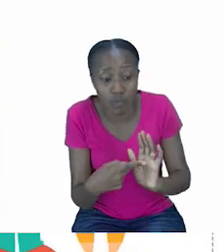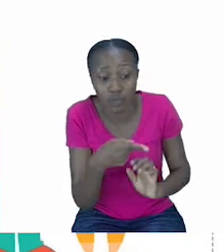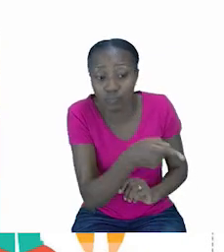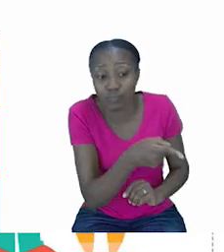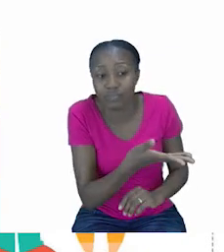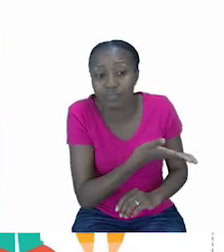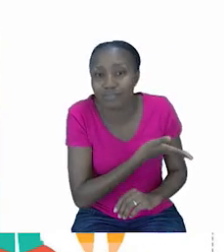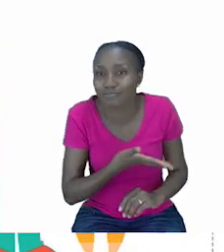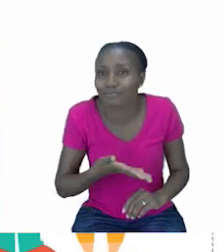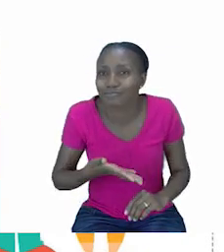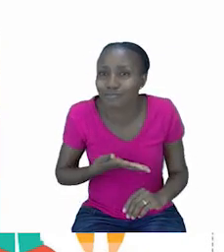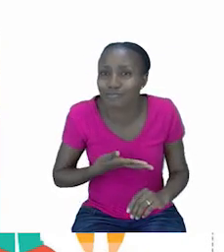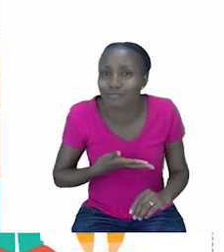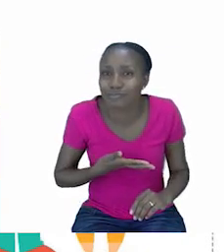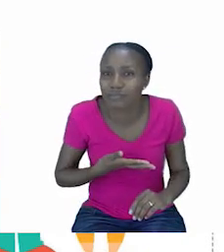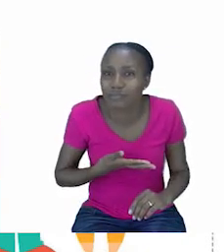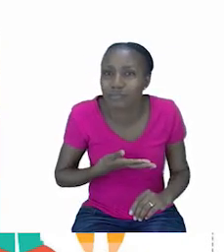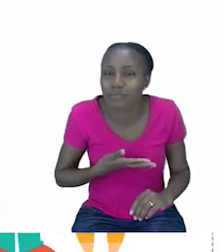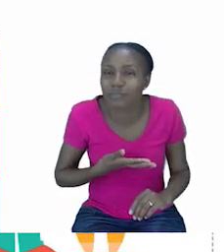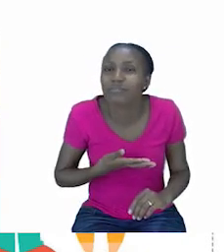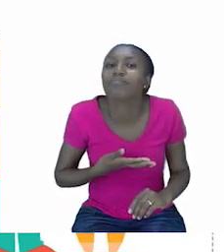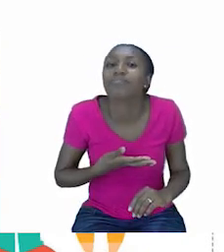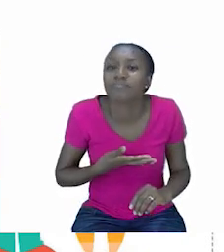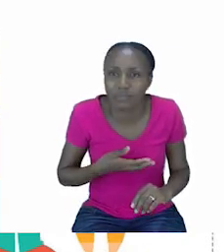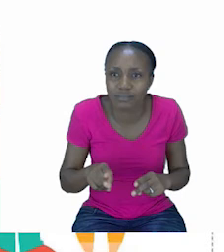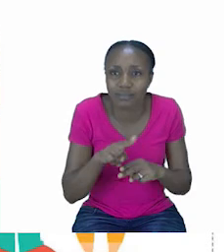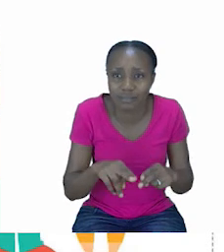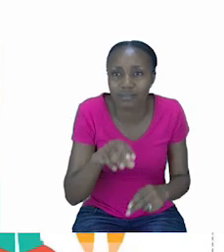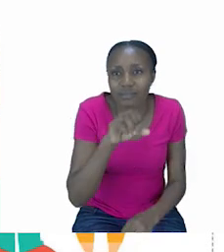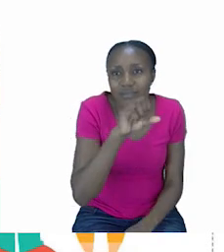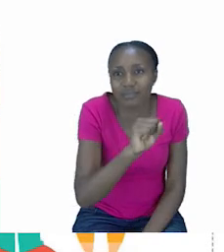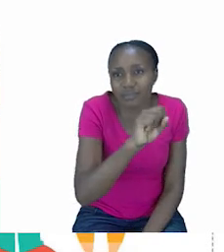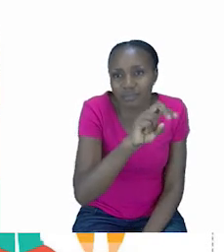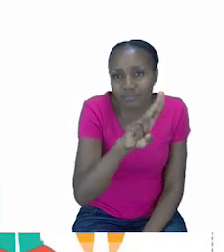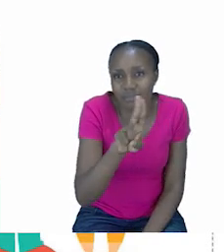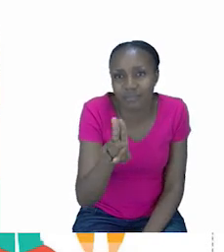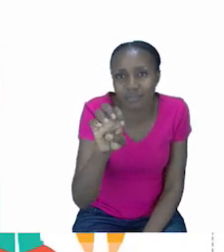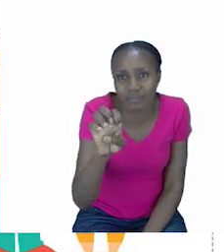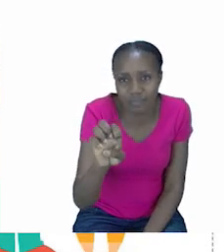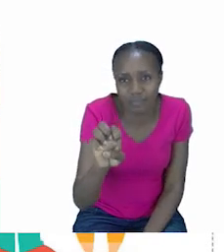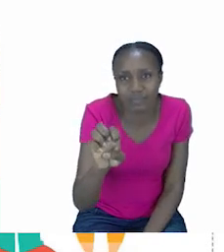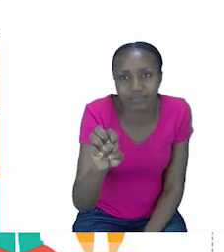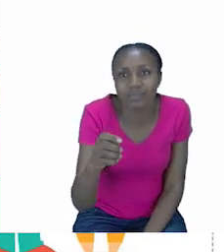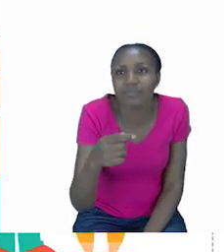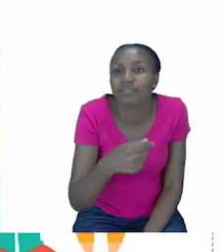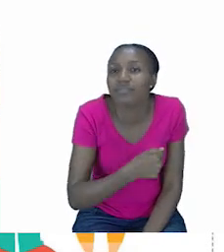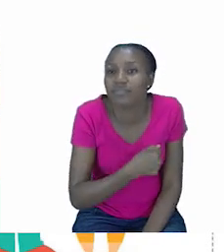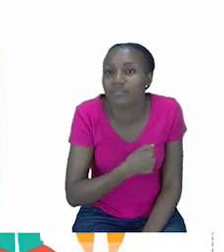if the man is pointing at her, then we use she. Please color